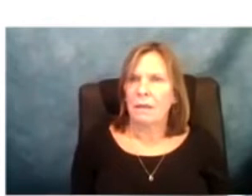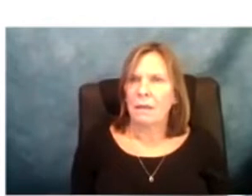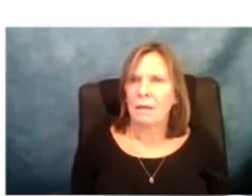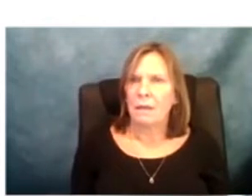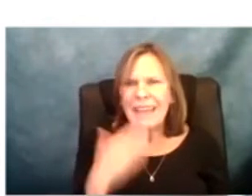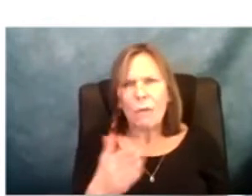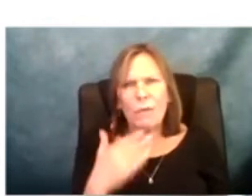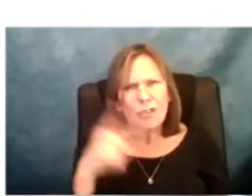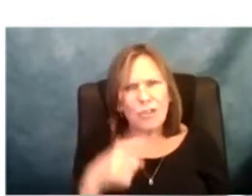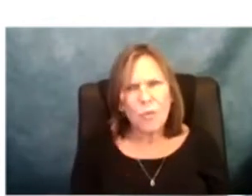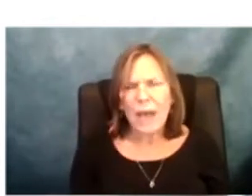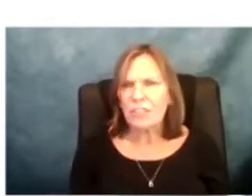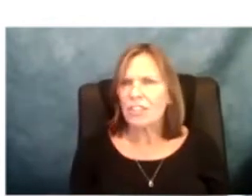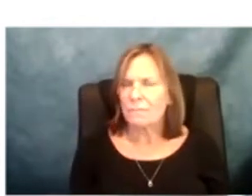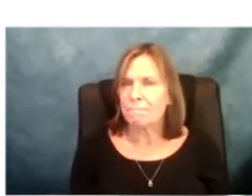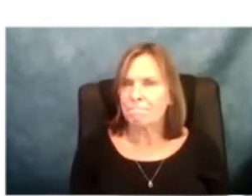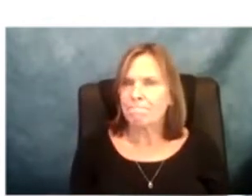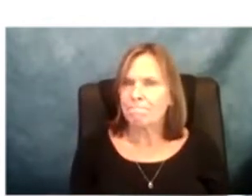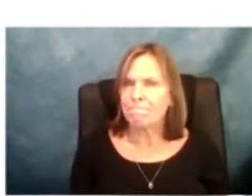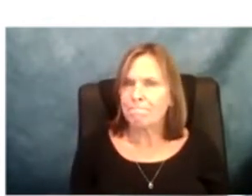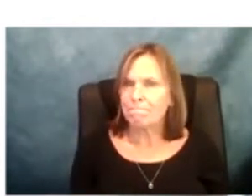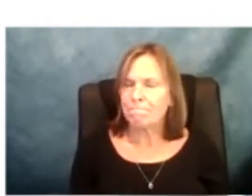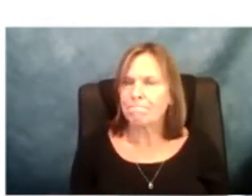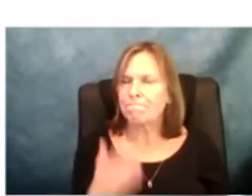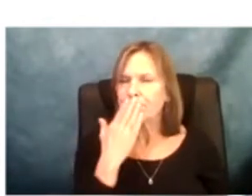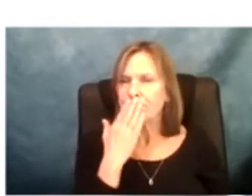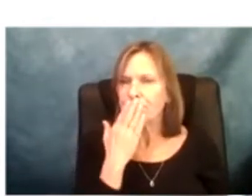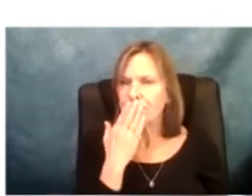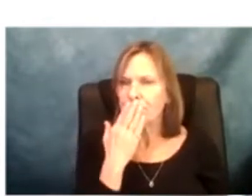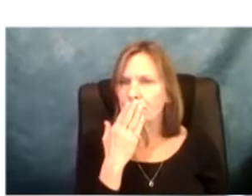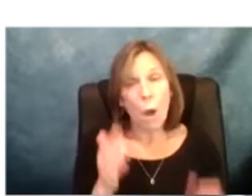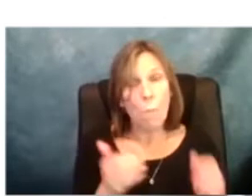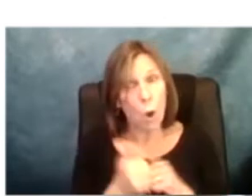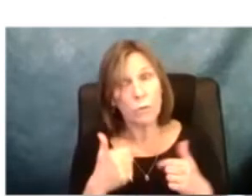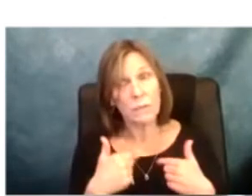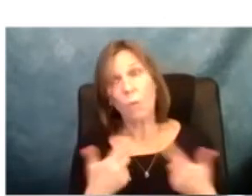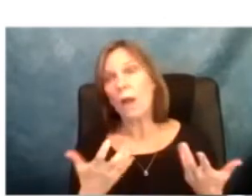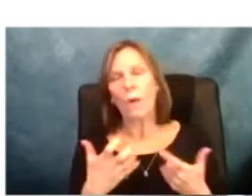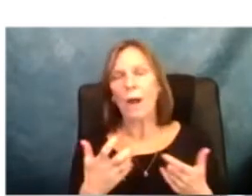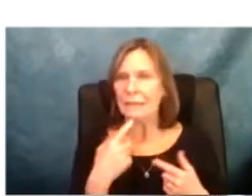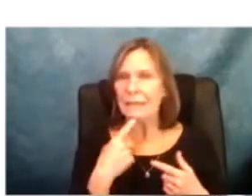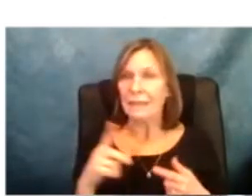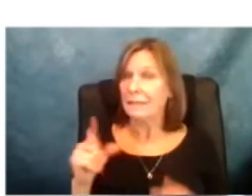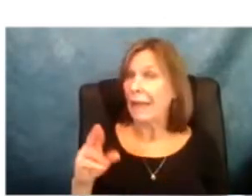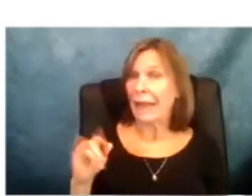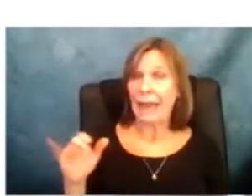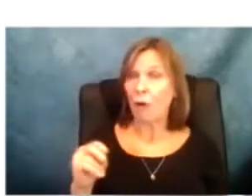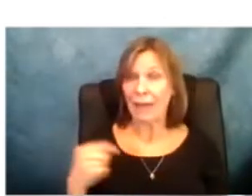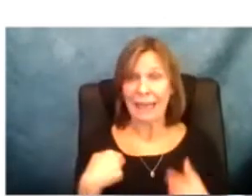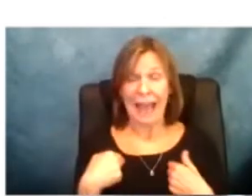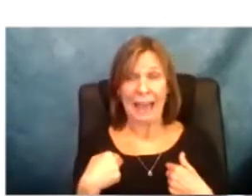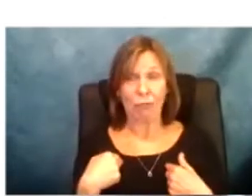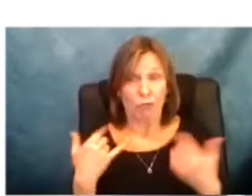that's a really good question. So I guess mostly what I want to say is Arin and I probably can't answer all of